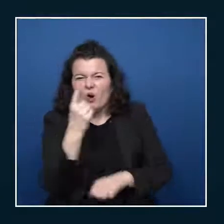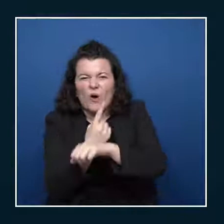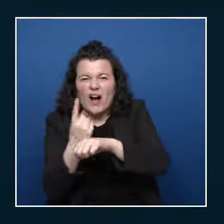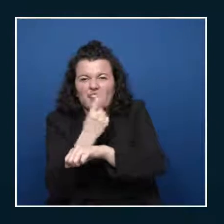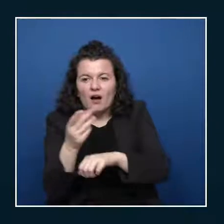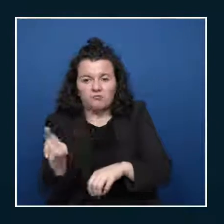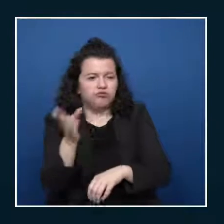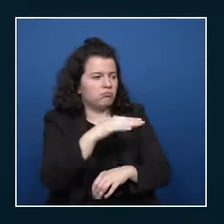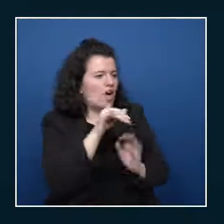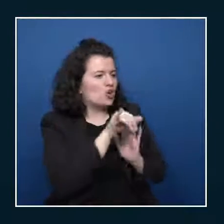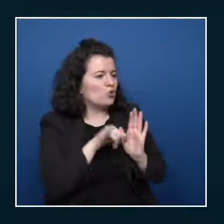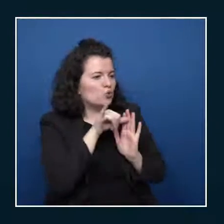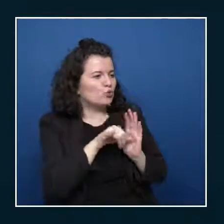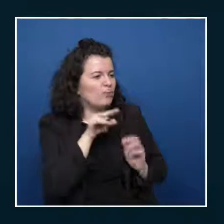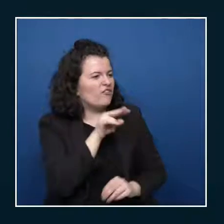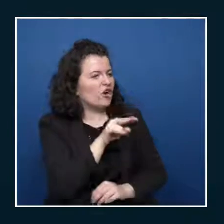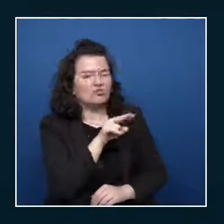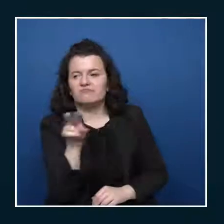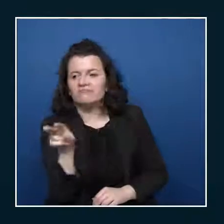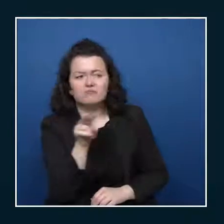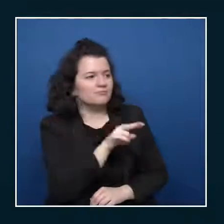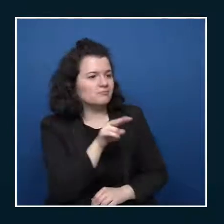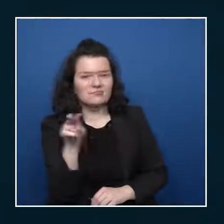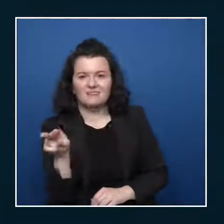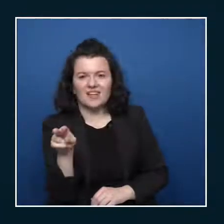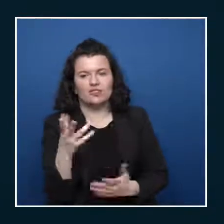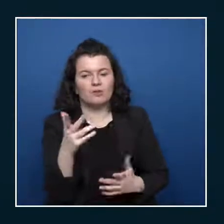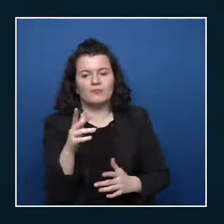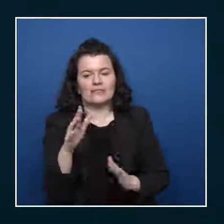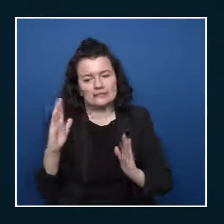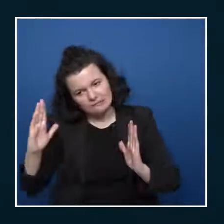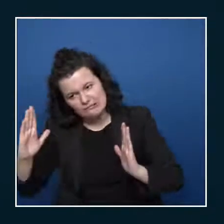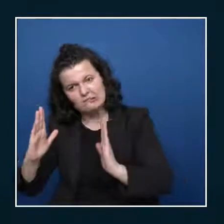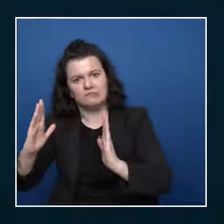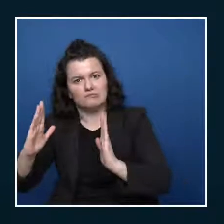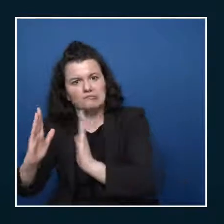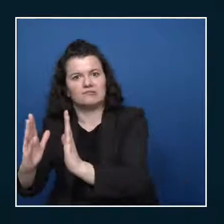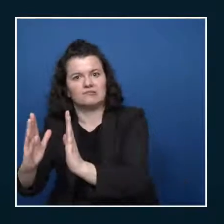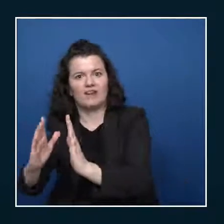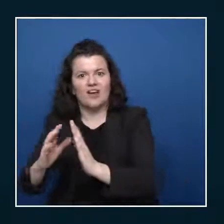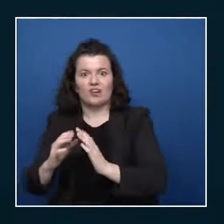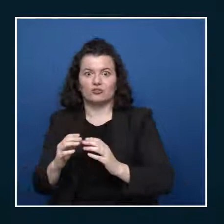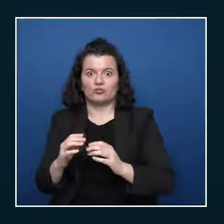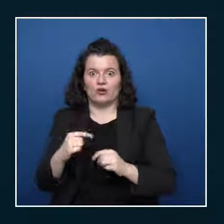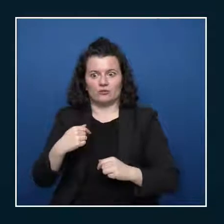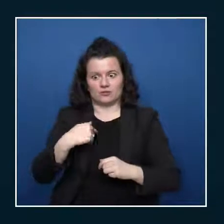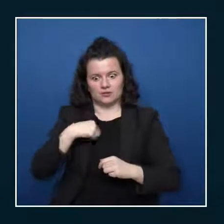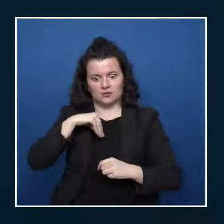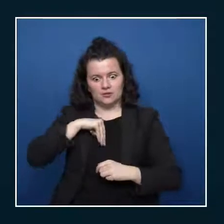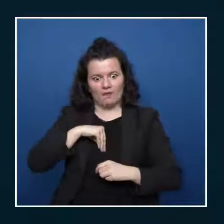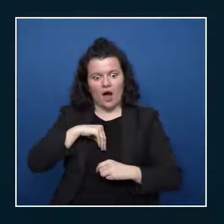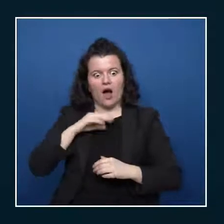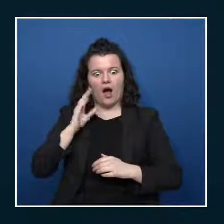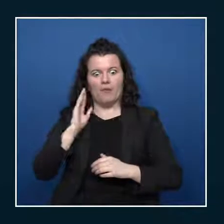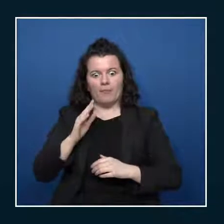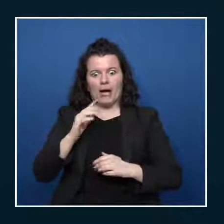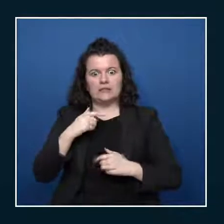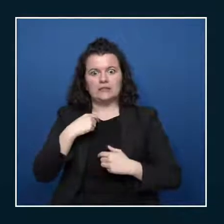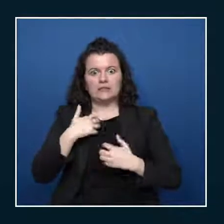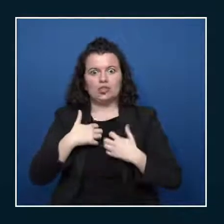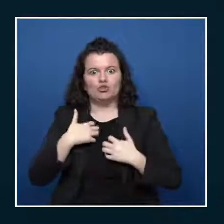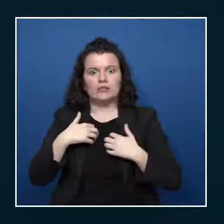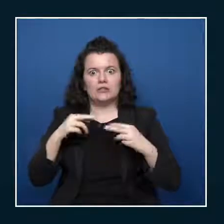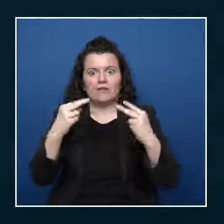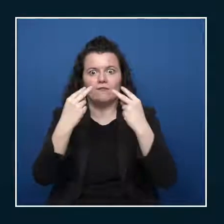right? And so it's a challenge, and so it's even more stressful for folks. And for example, when you're giving a